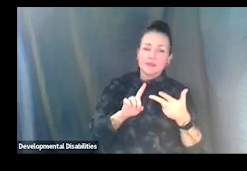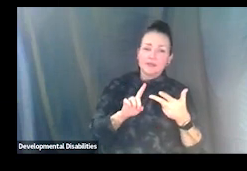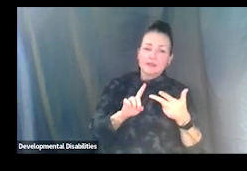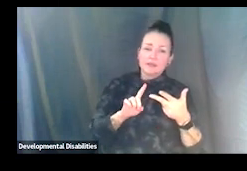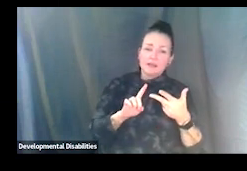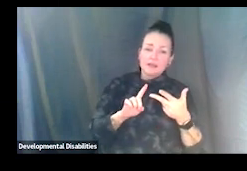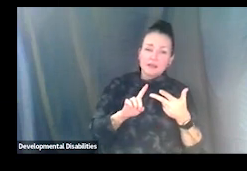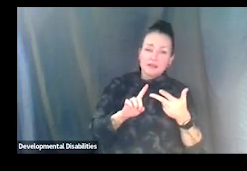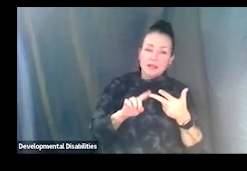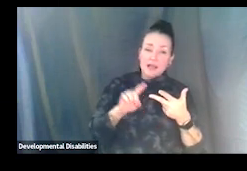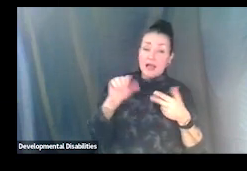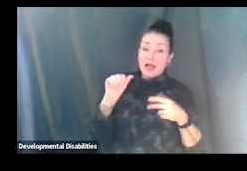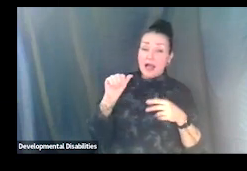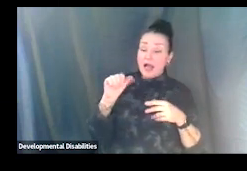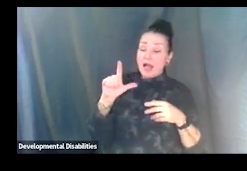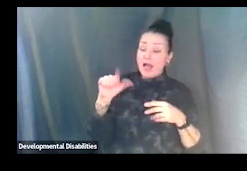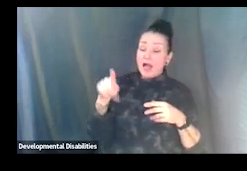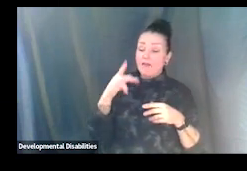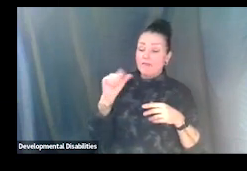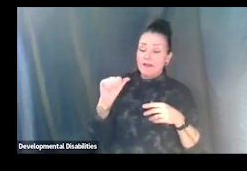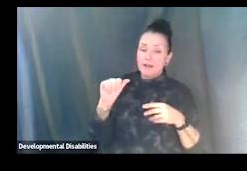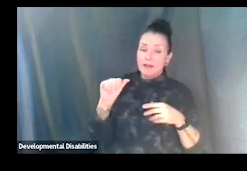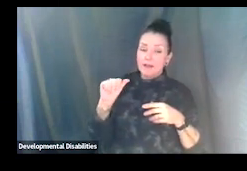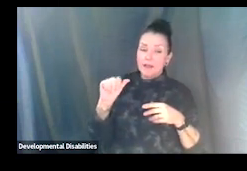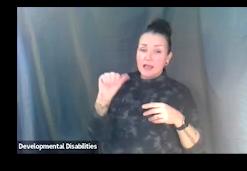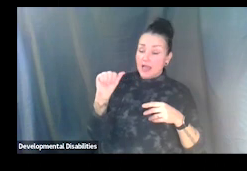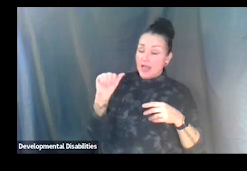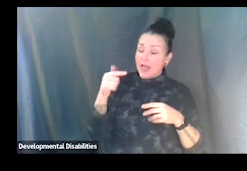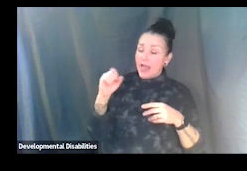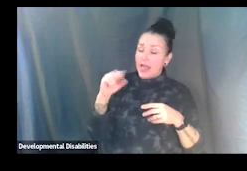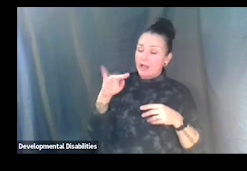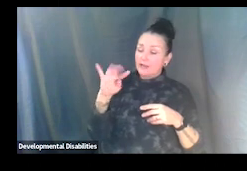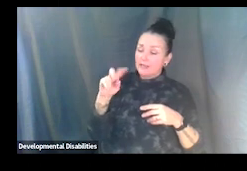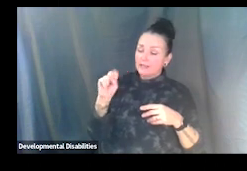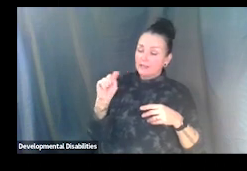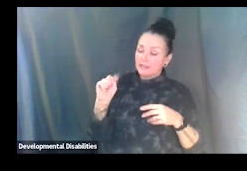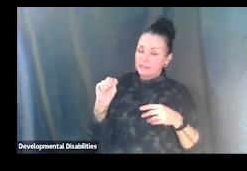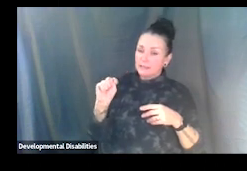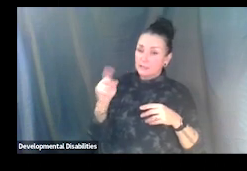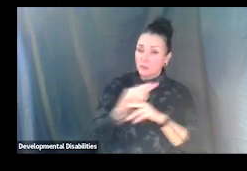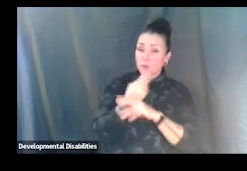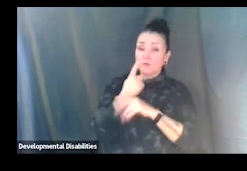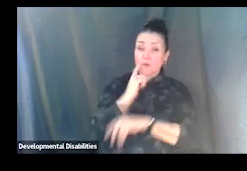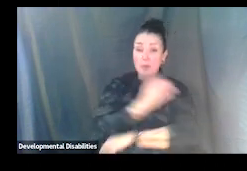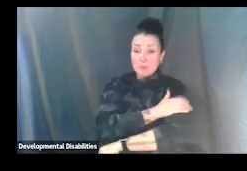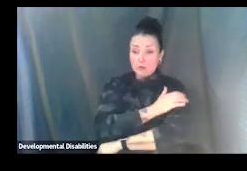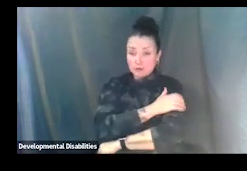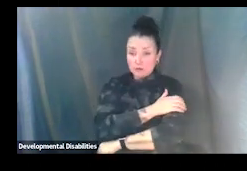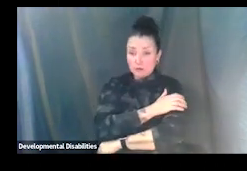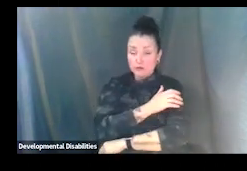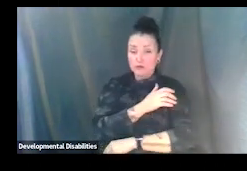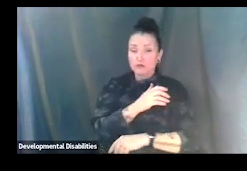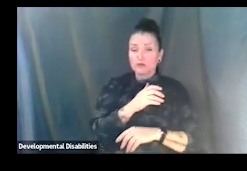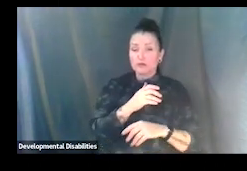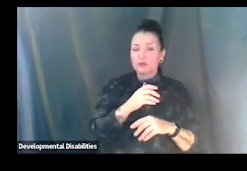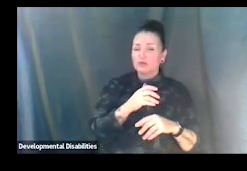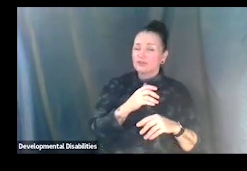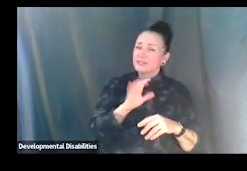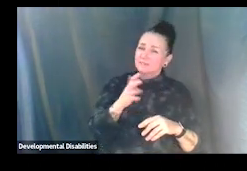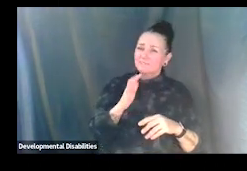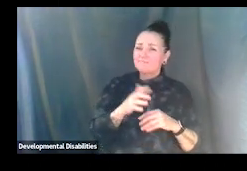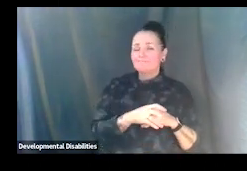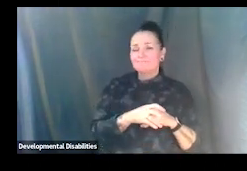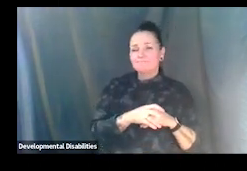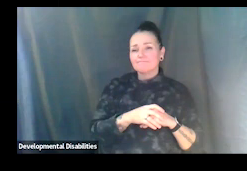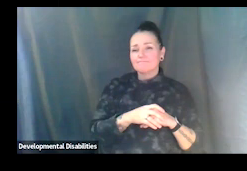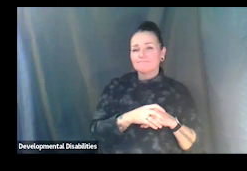example would be clonidine or Intuniv. And I don't personally think they're anywhere near as effective as antipsychotics are, but